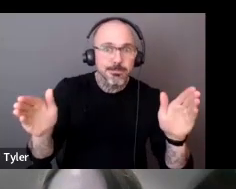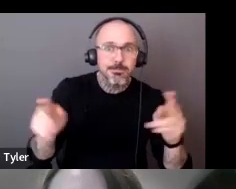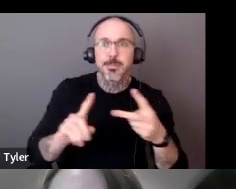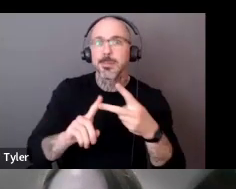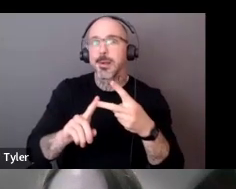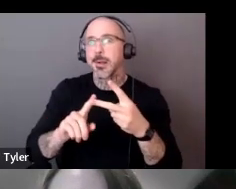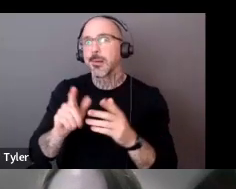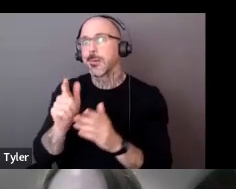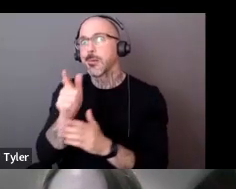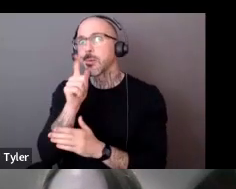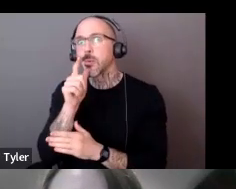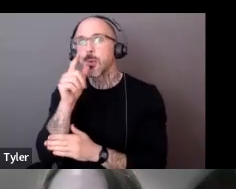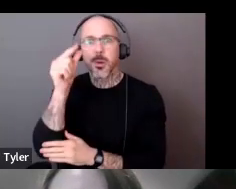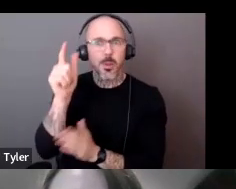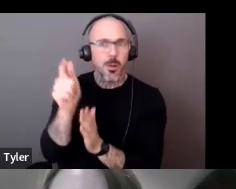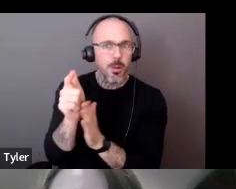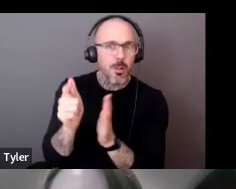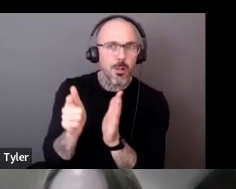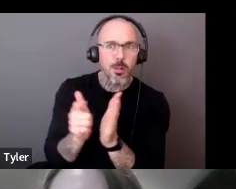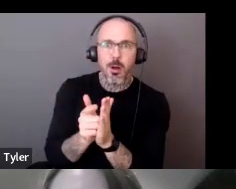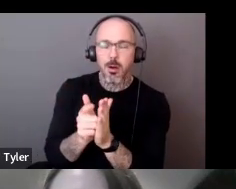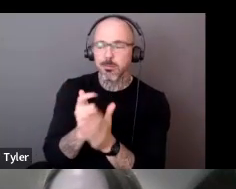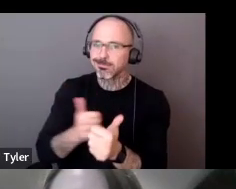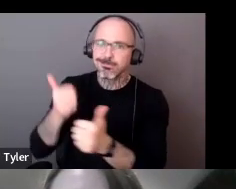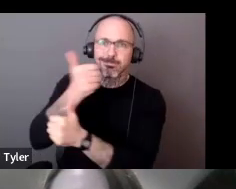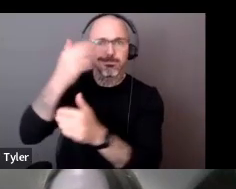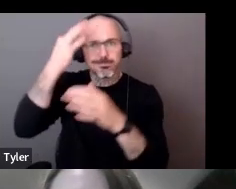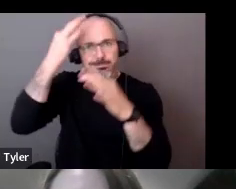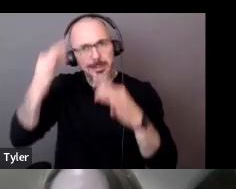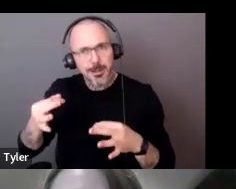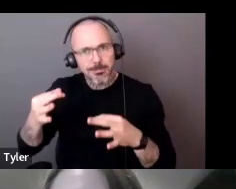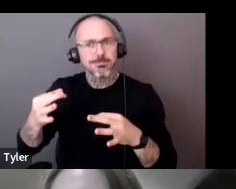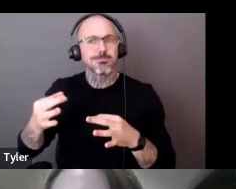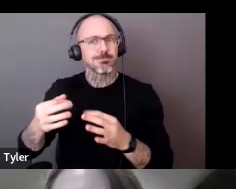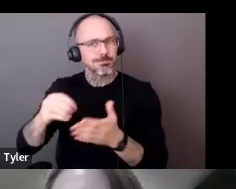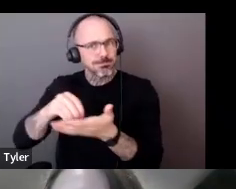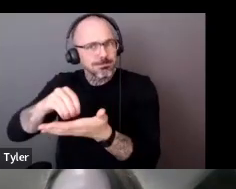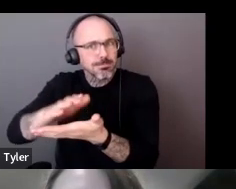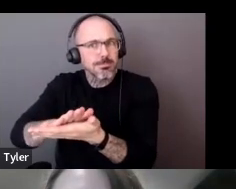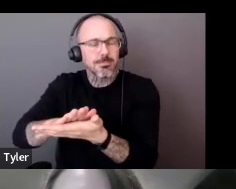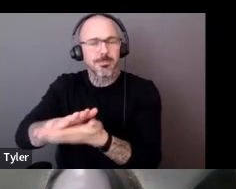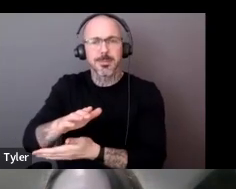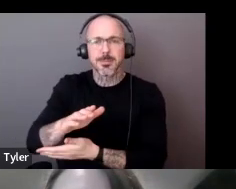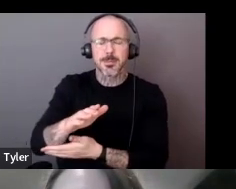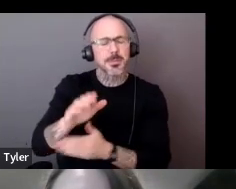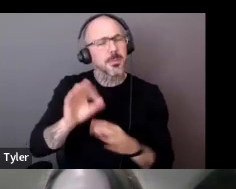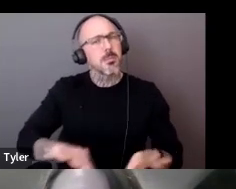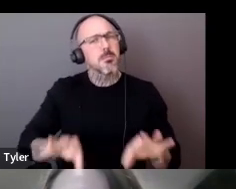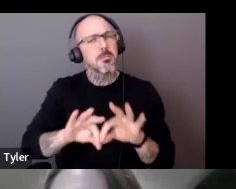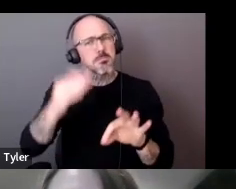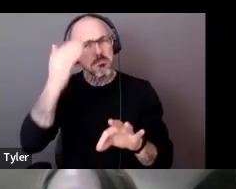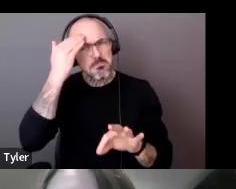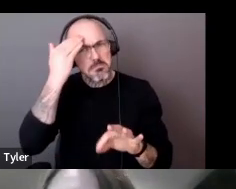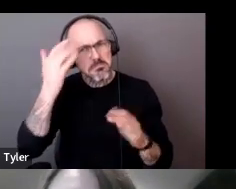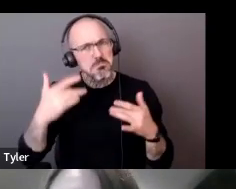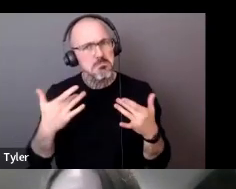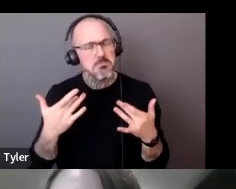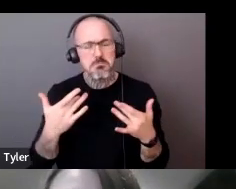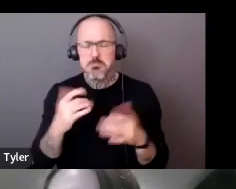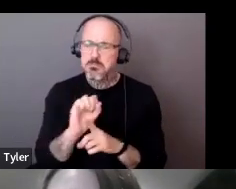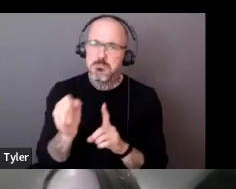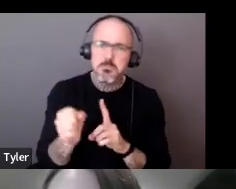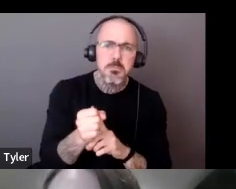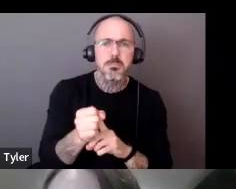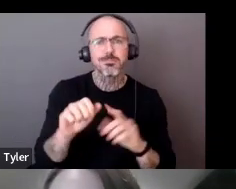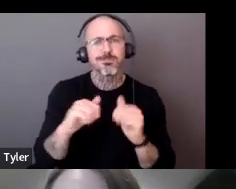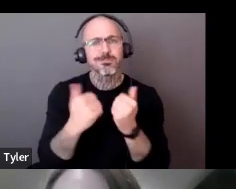can have better access and provision so that we can better integrate into society